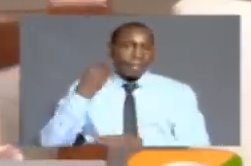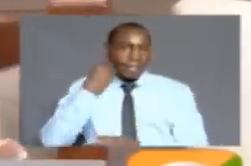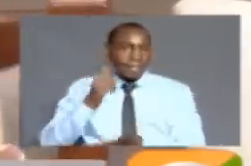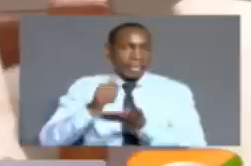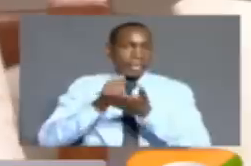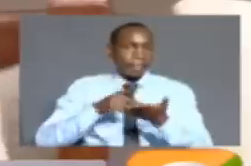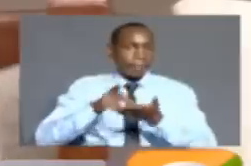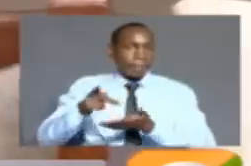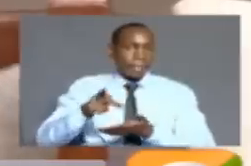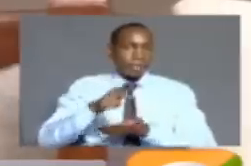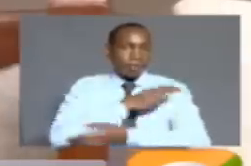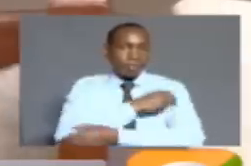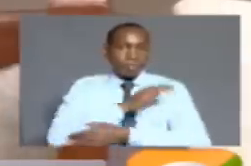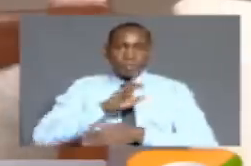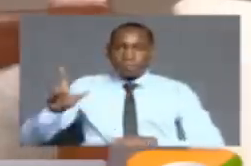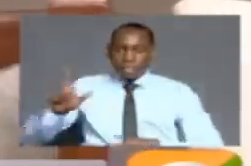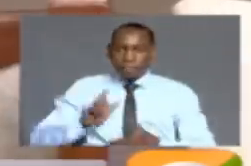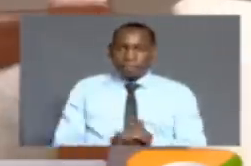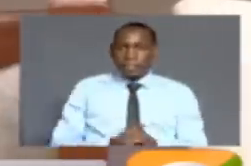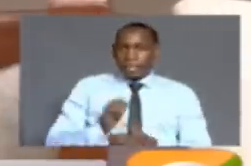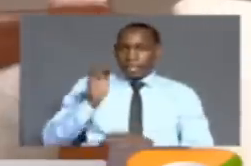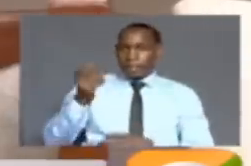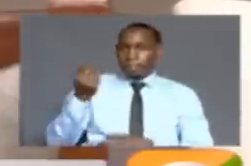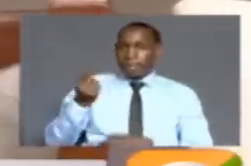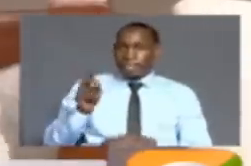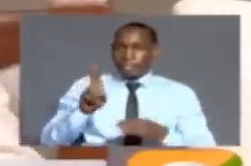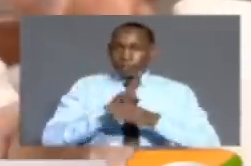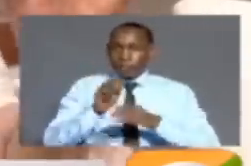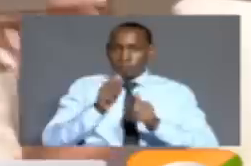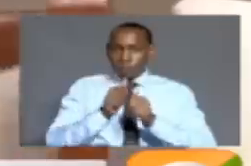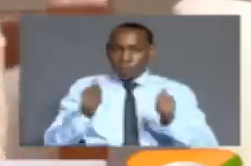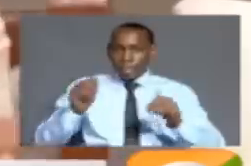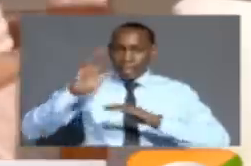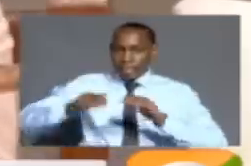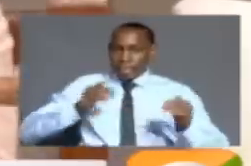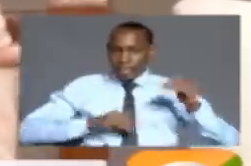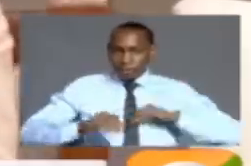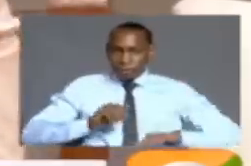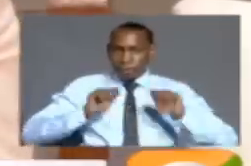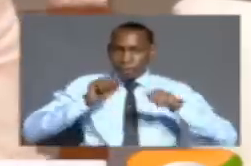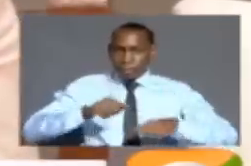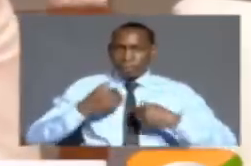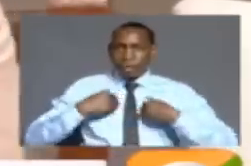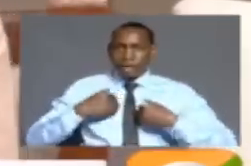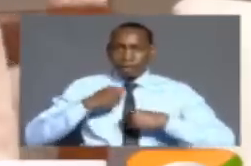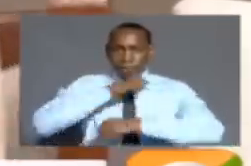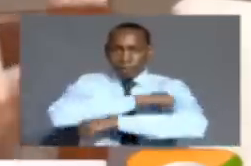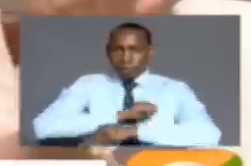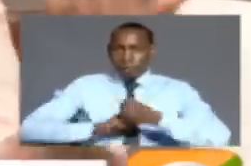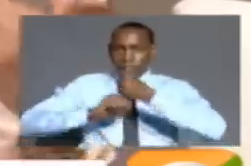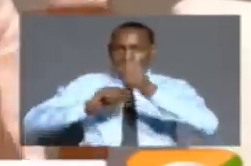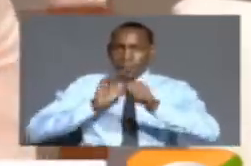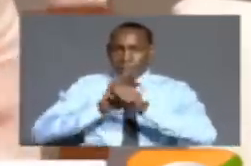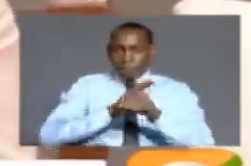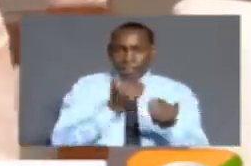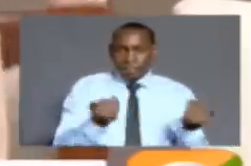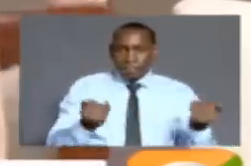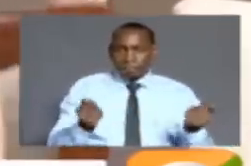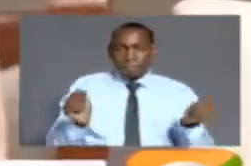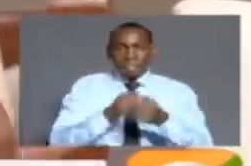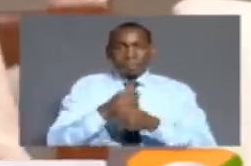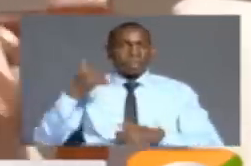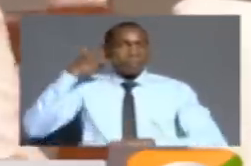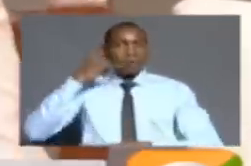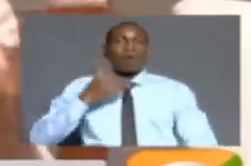was, the money was better spent instead of all the corruption, and you are able to cover bursary for most of the children, then they won't be calling us for school